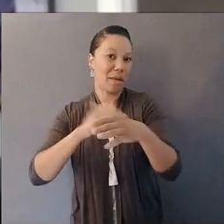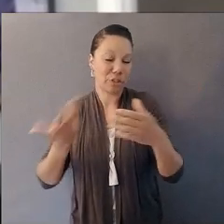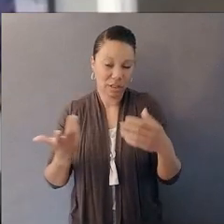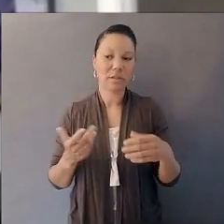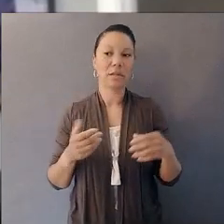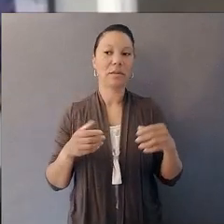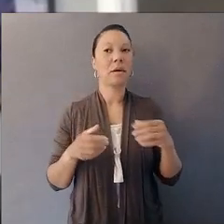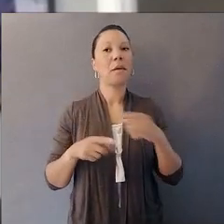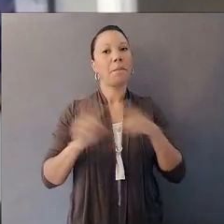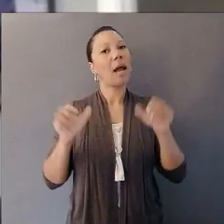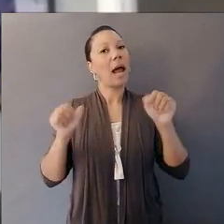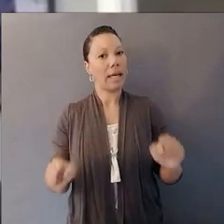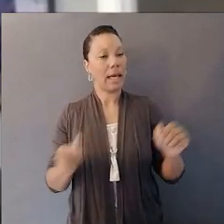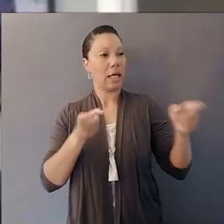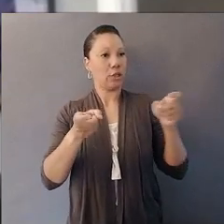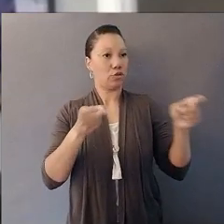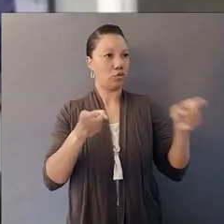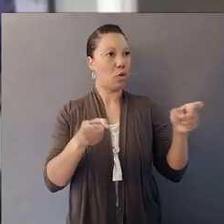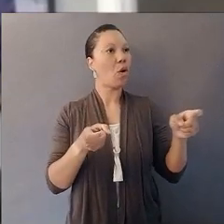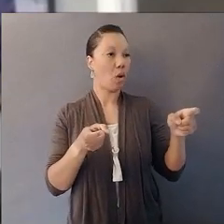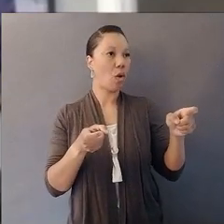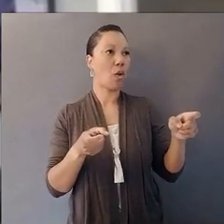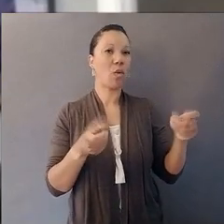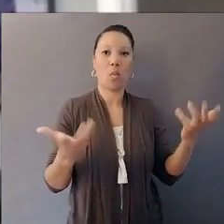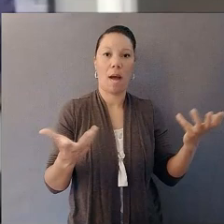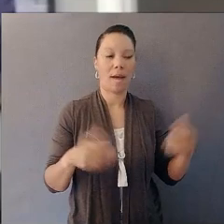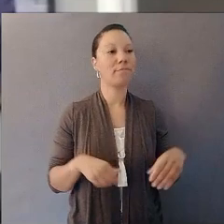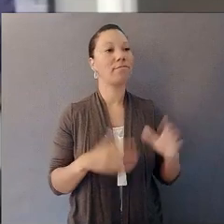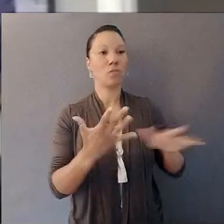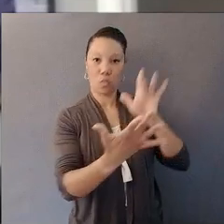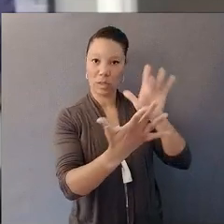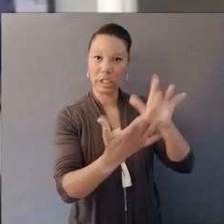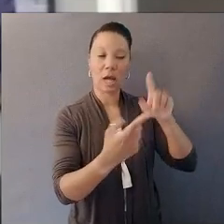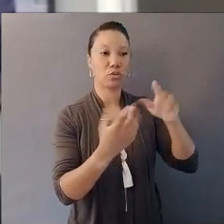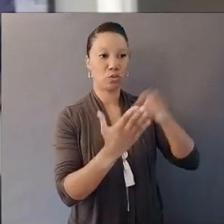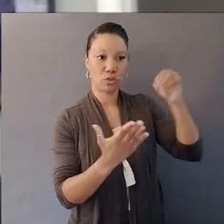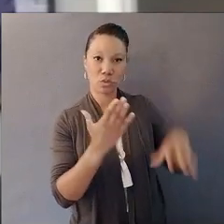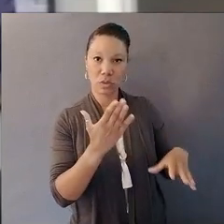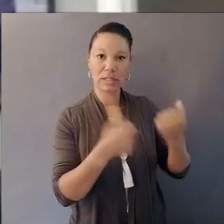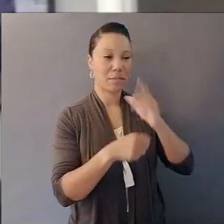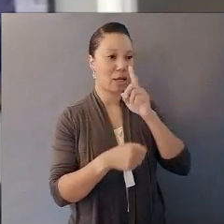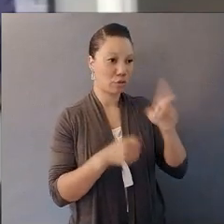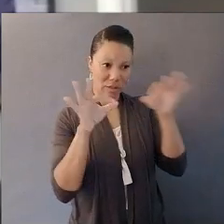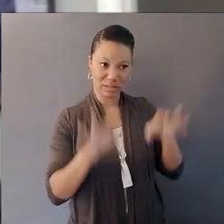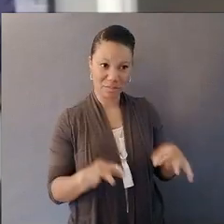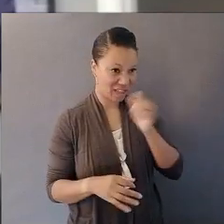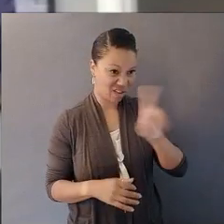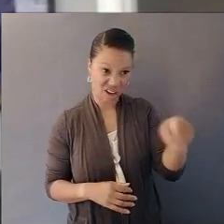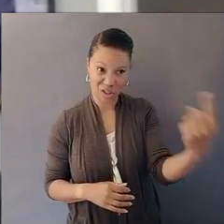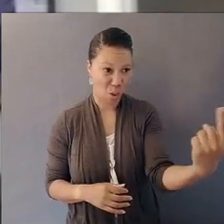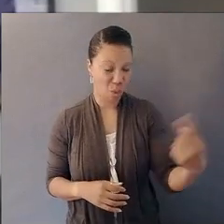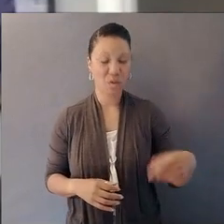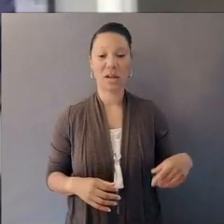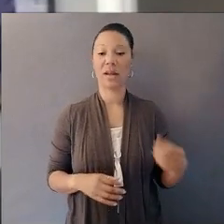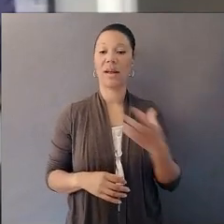remind myself to focus on what I can do, reaching out to those students and making sure they feel supported and that they know they're not alone in that, because they definitely weren't,